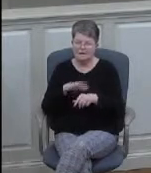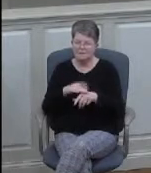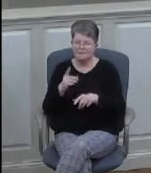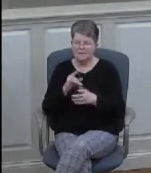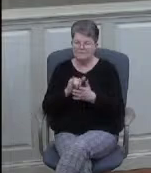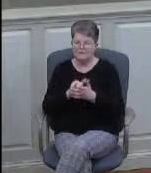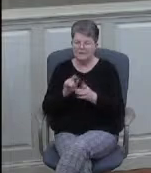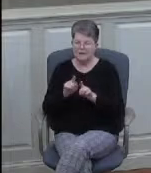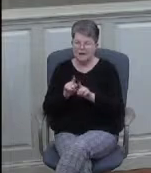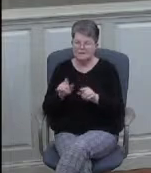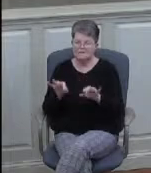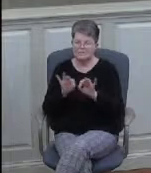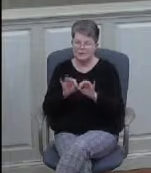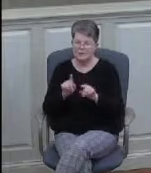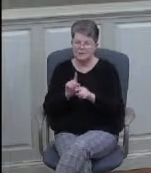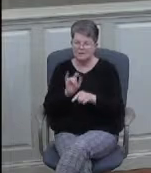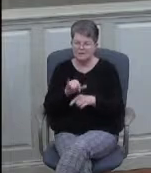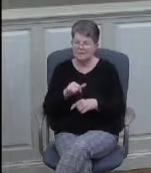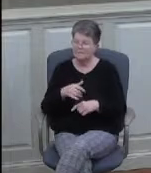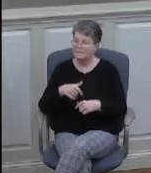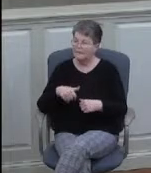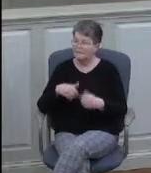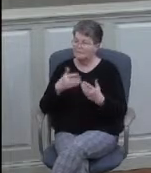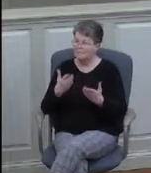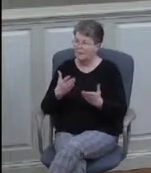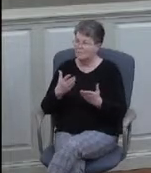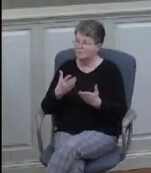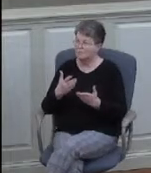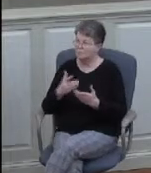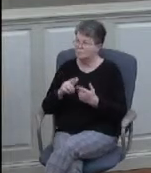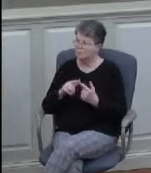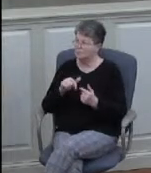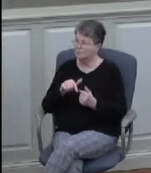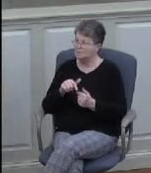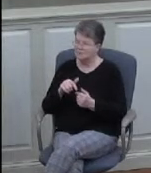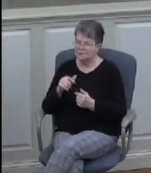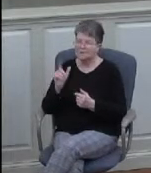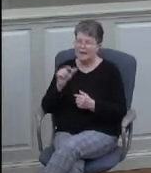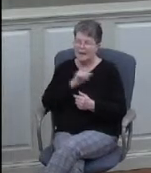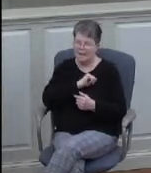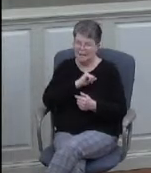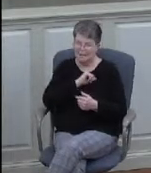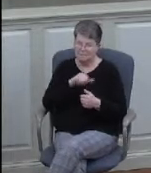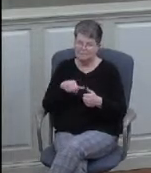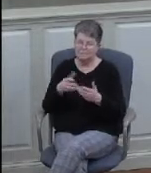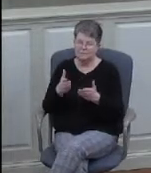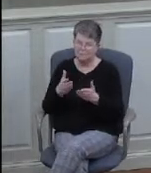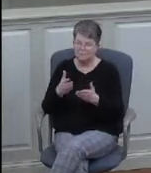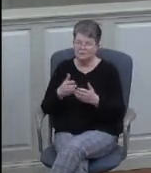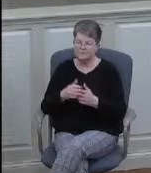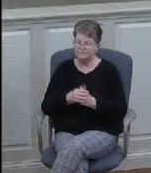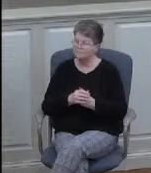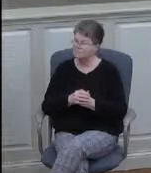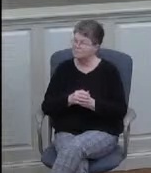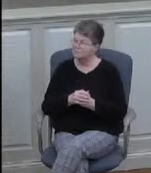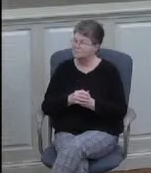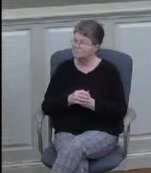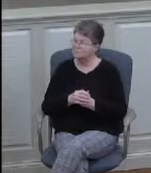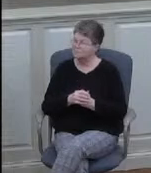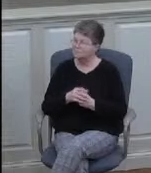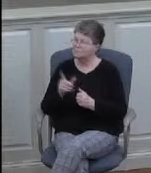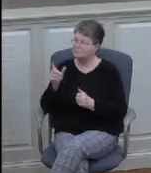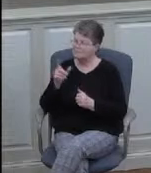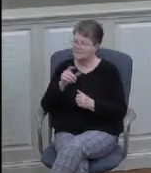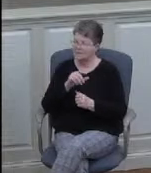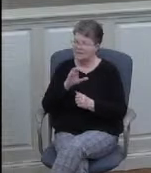so. Do we hear a motion for the resolution? I move. Thank you, Commissioner Atkins. Is second? I'll